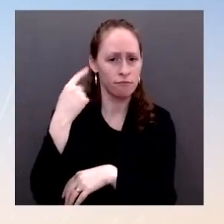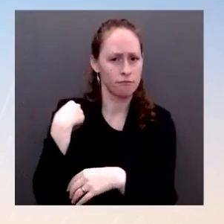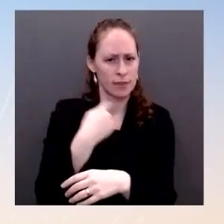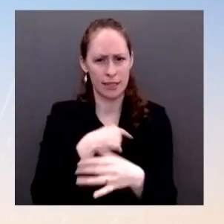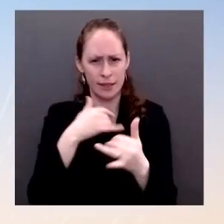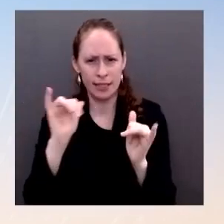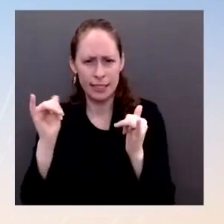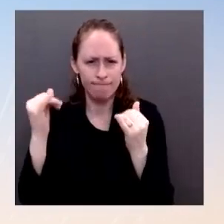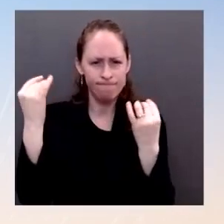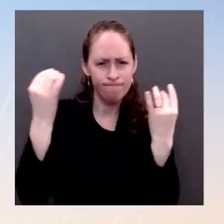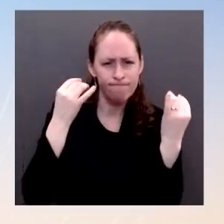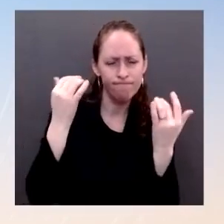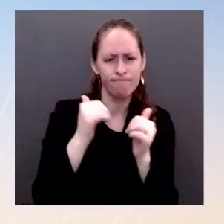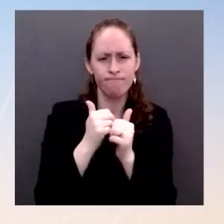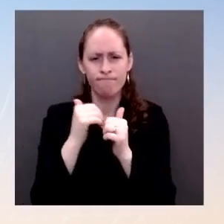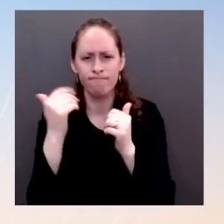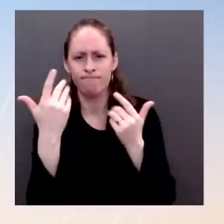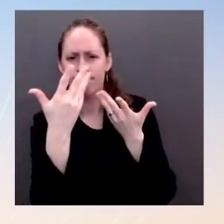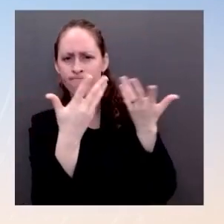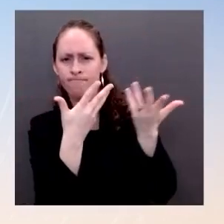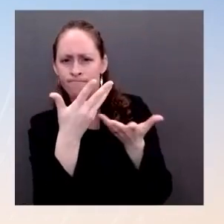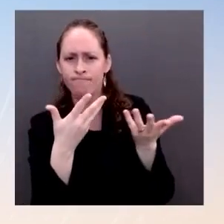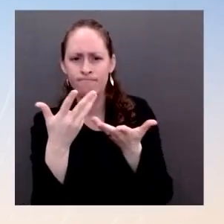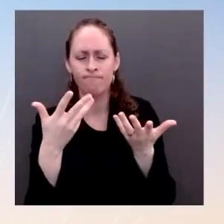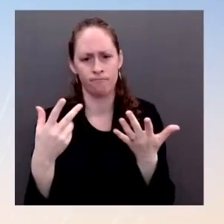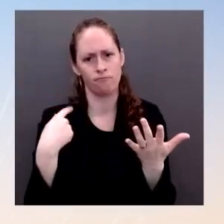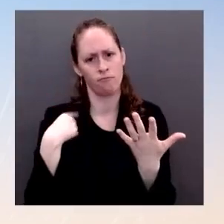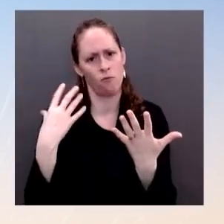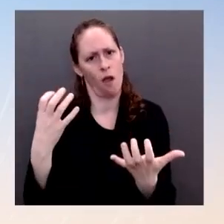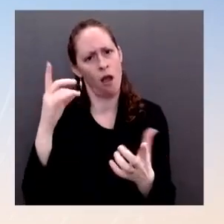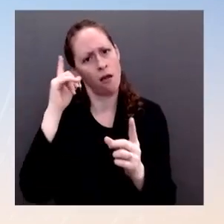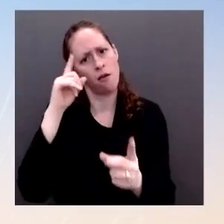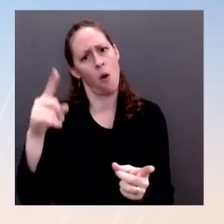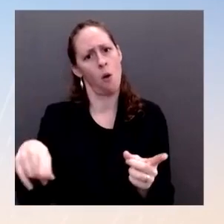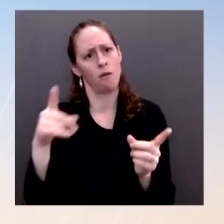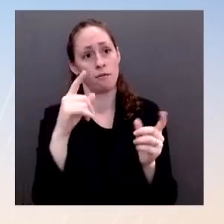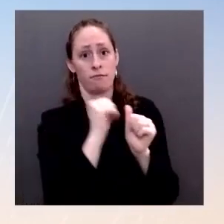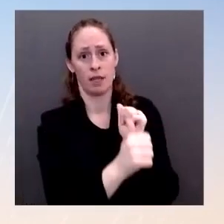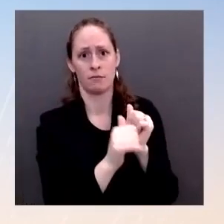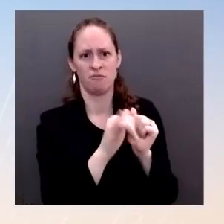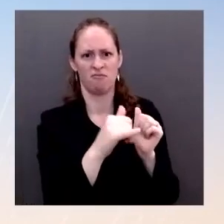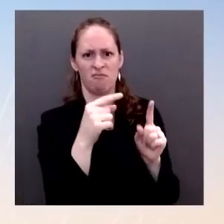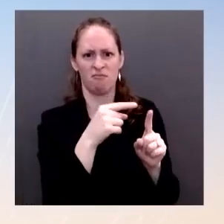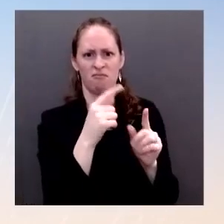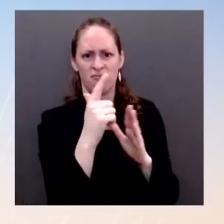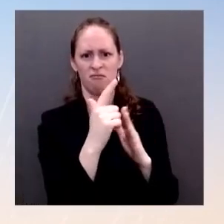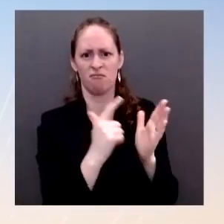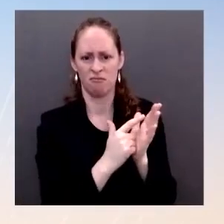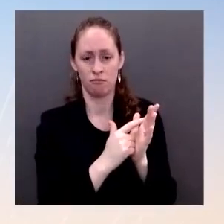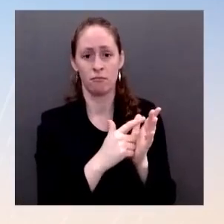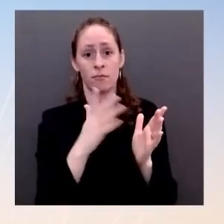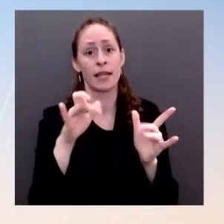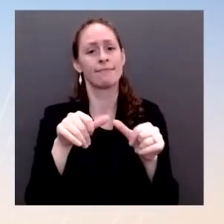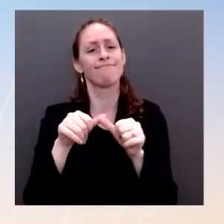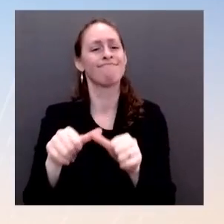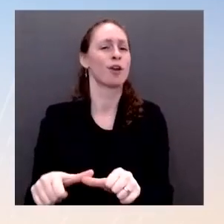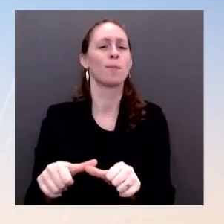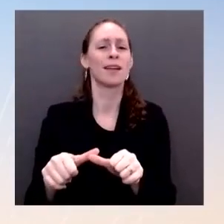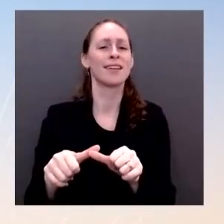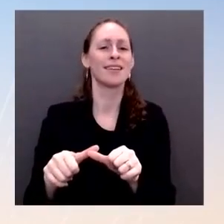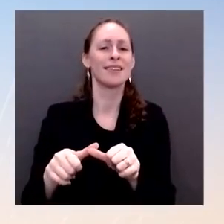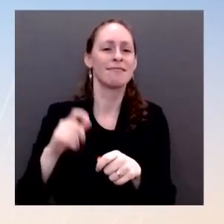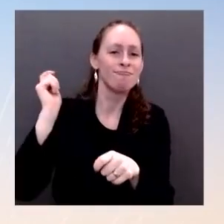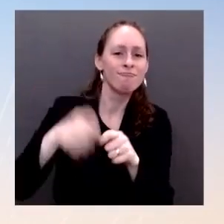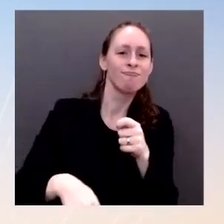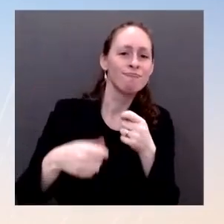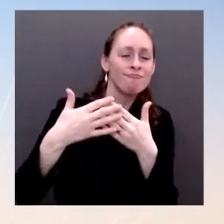would be the preference because it's permanent. But we have been considering and looking at, I don't have anything to predict for you in terms of the timing, but